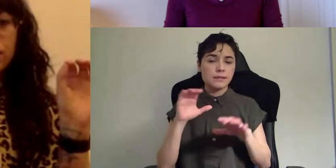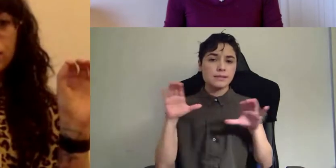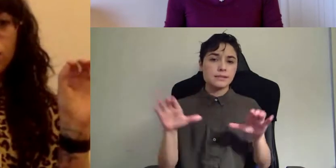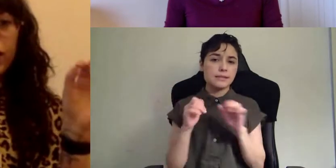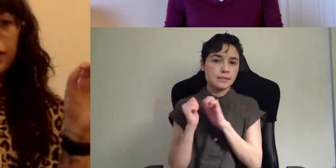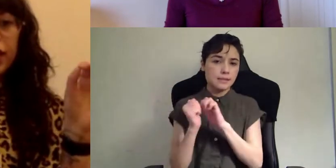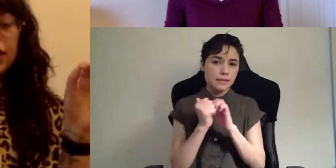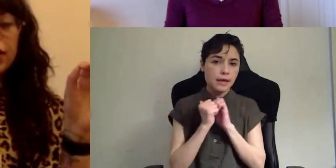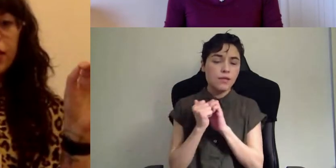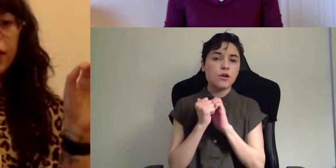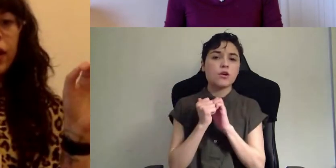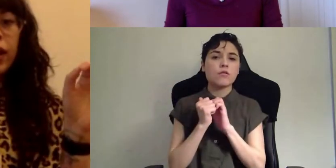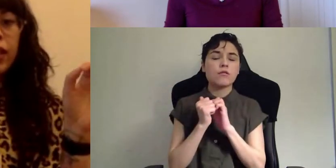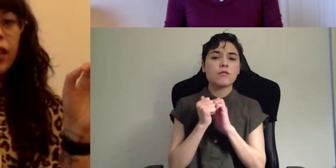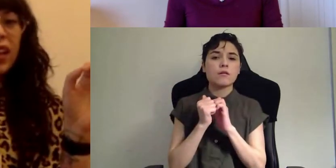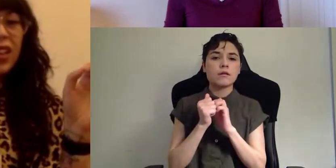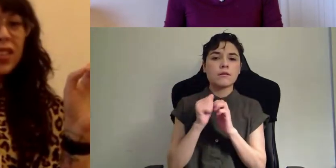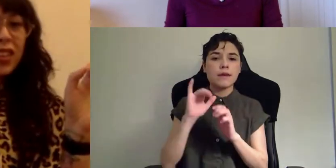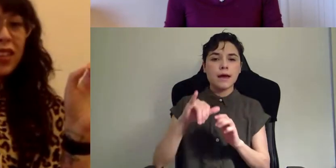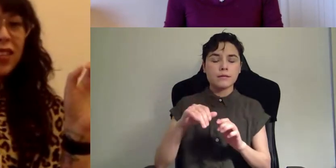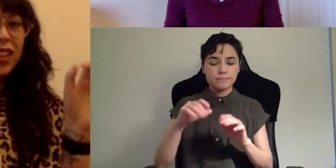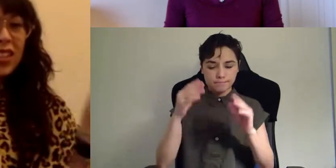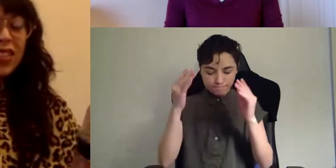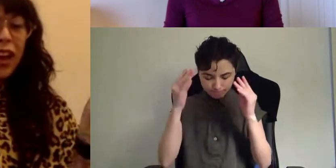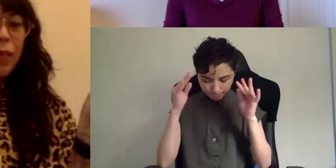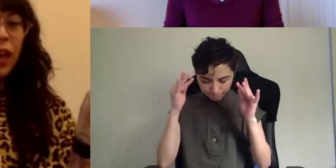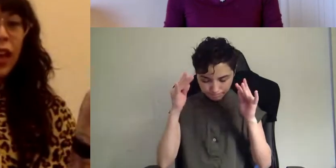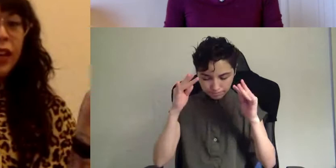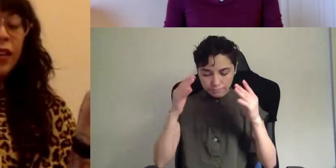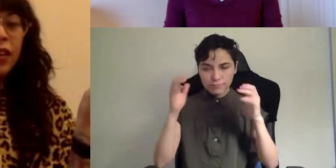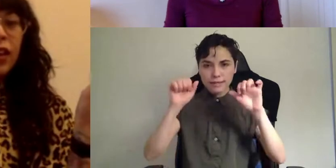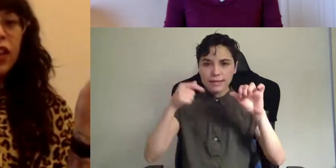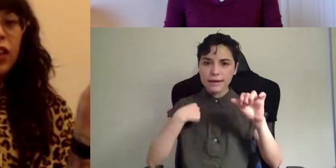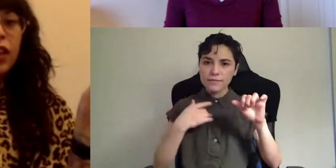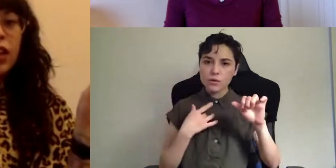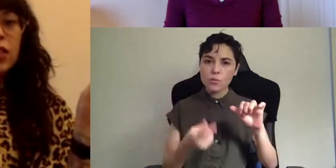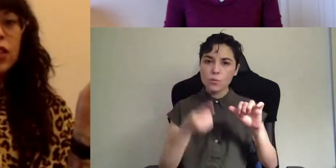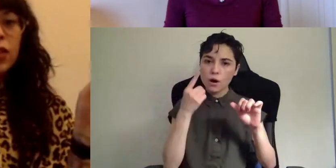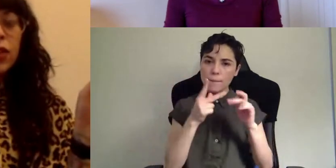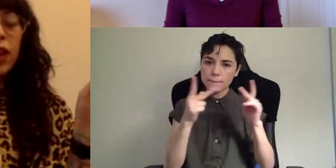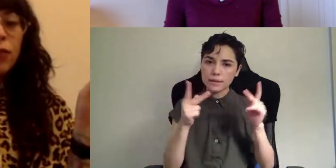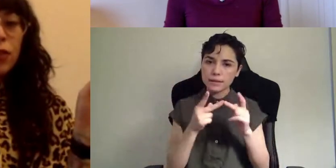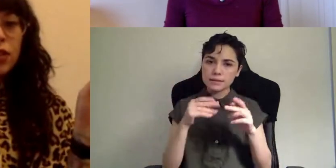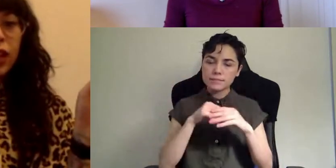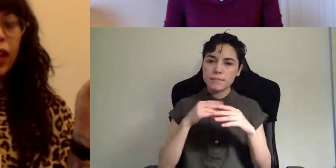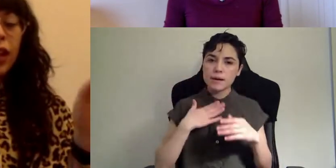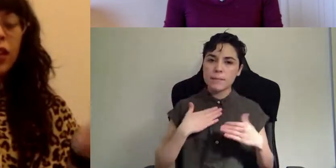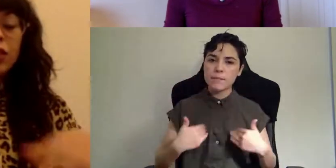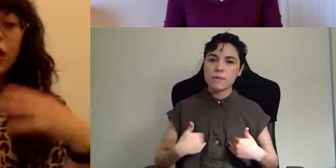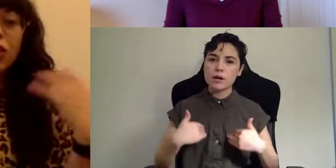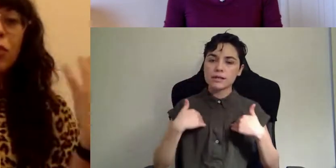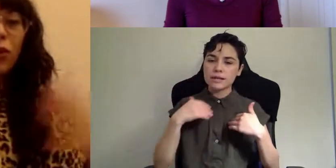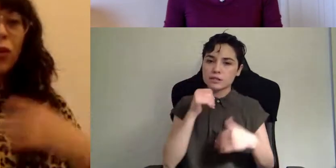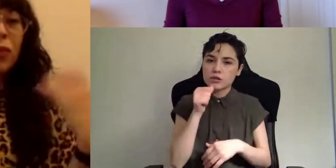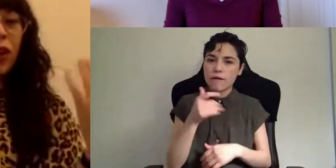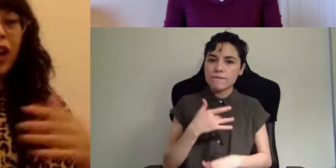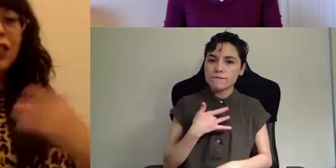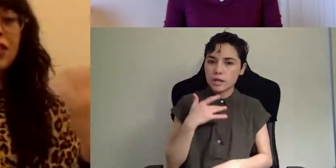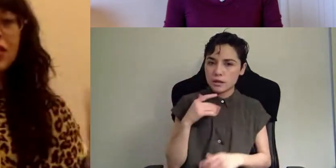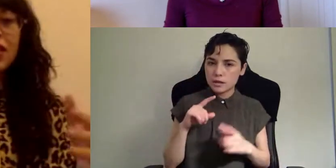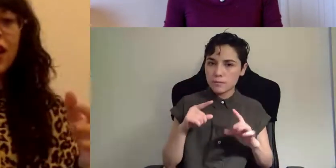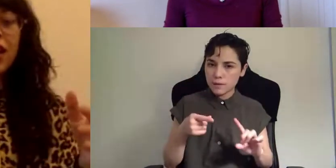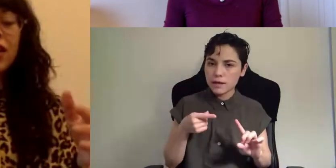can I feel one place in my body that isn't that pain? And then can I stick with that for a second? And it's like the more